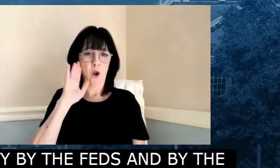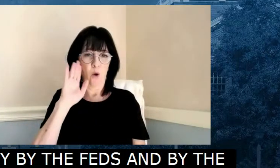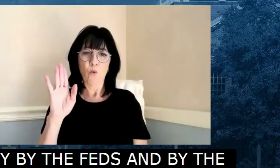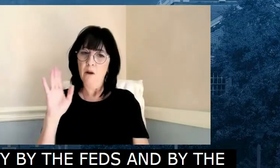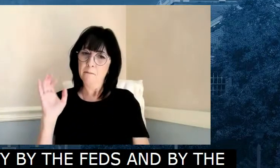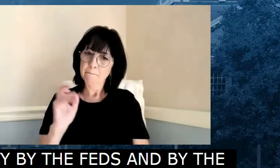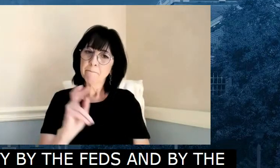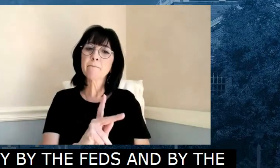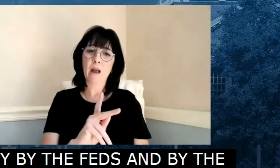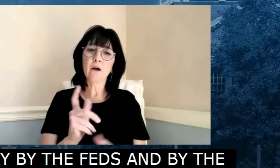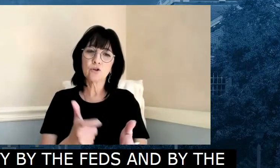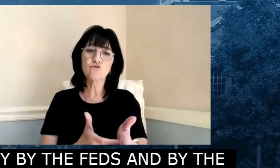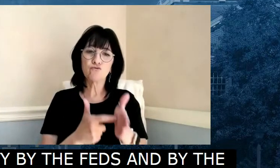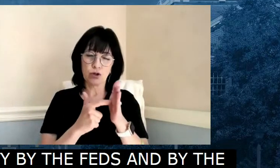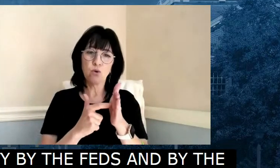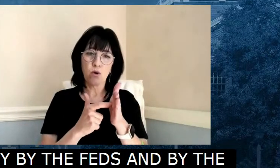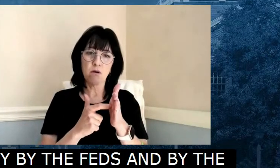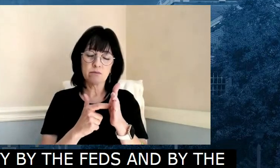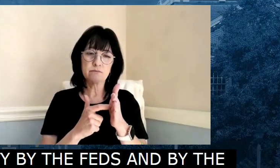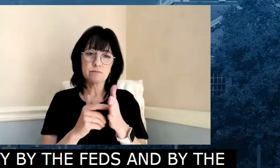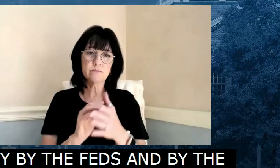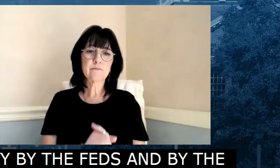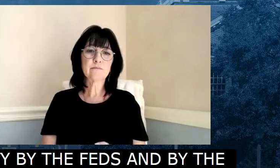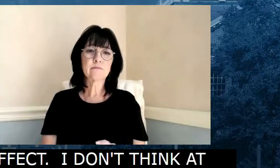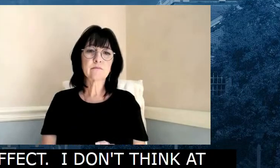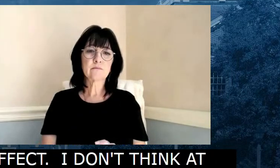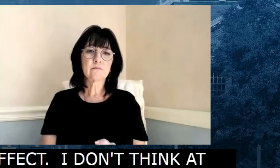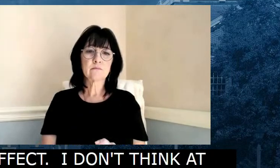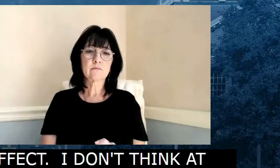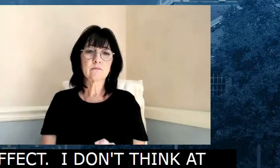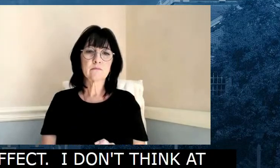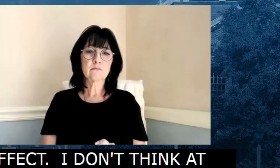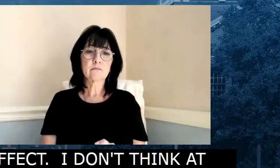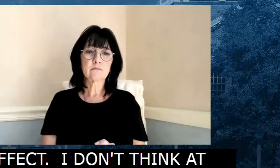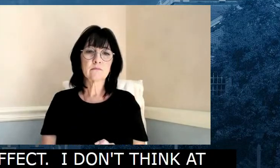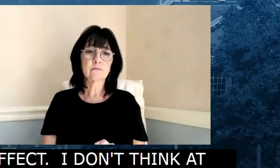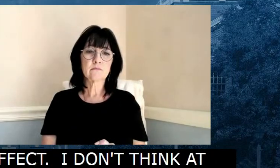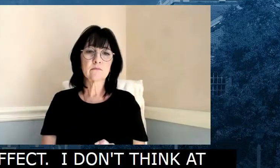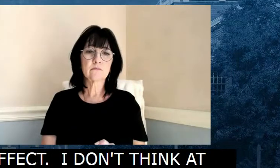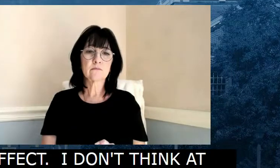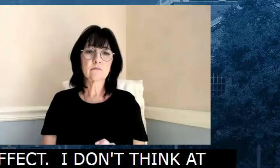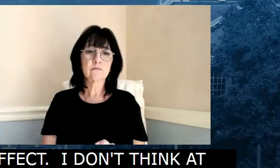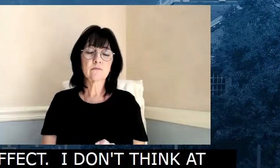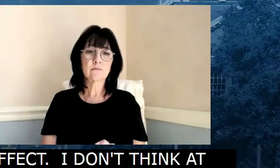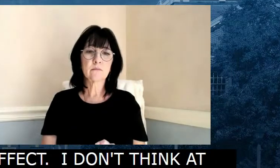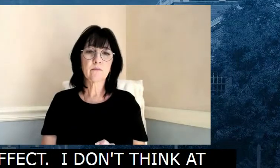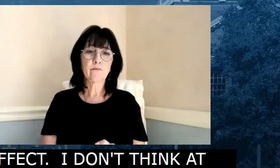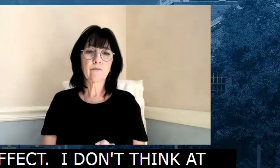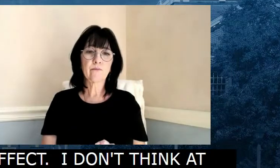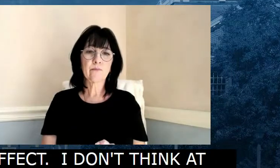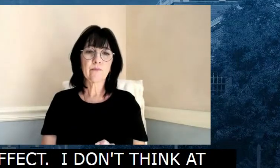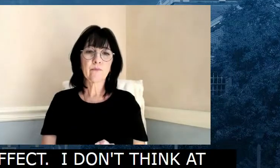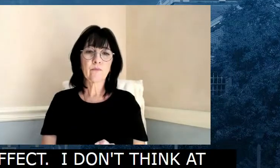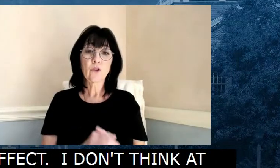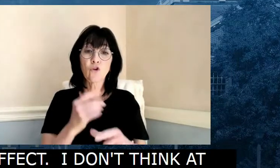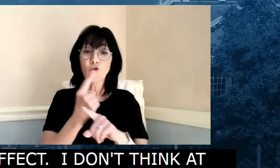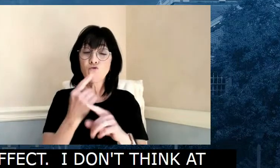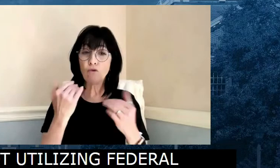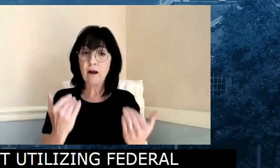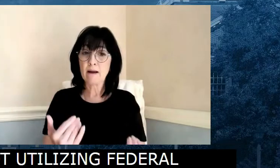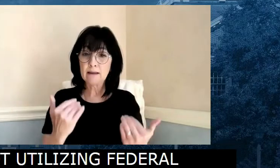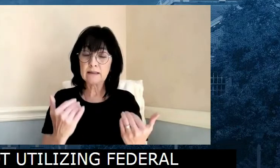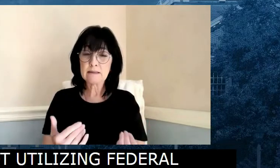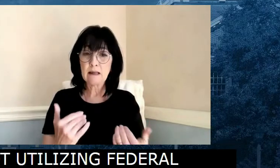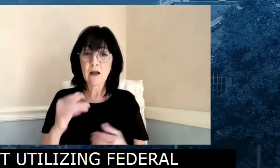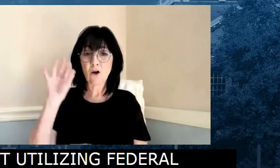moment we're thinking about not utilizing federal unemployment benefits, but the requirement that